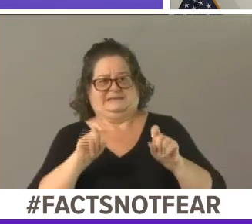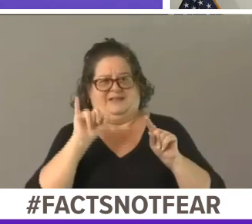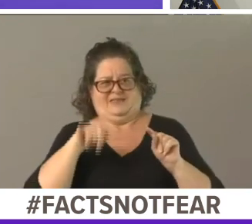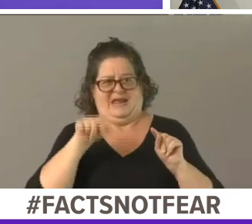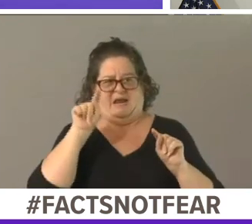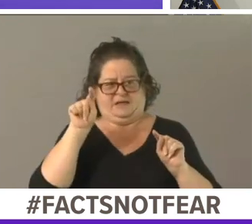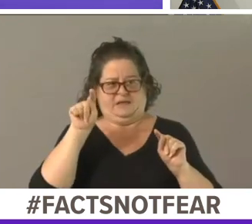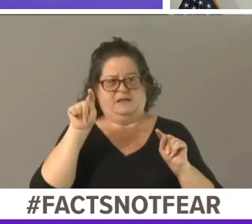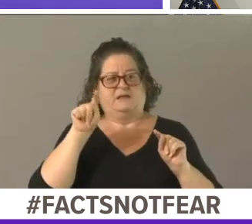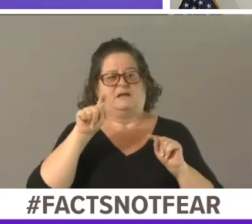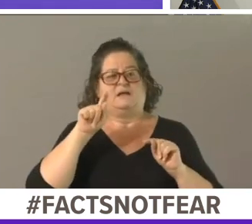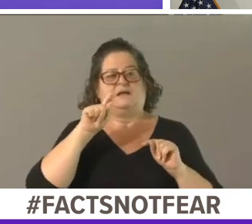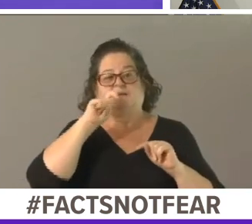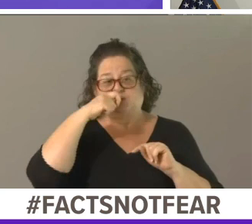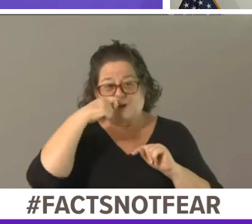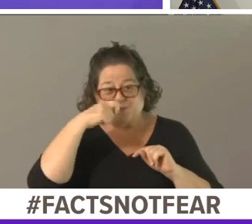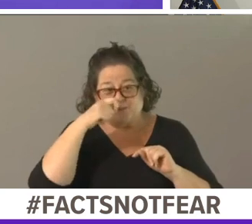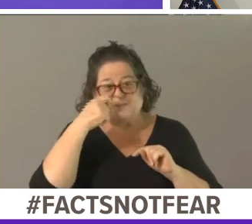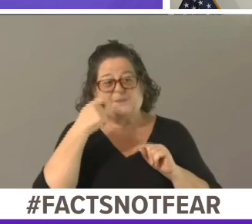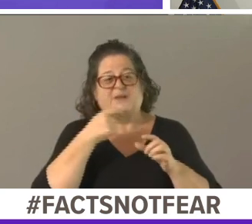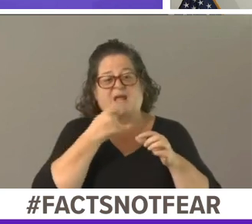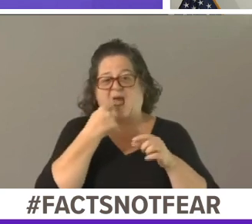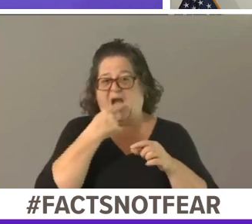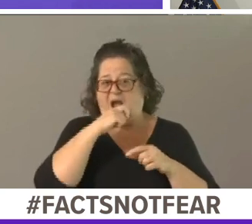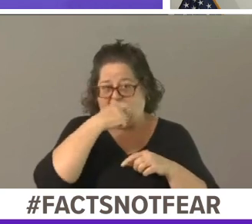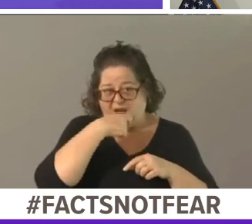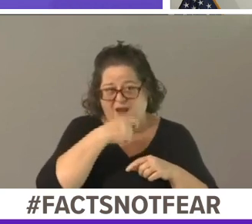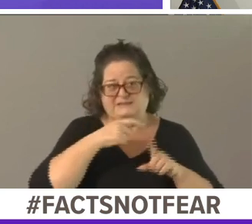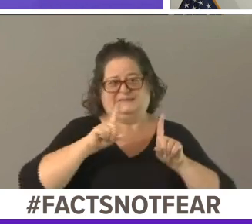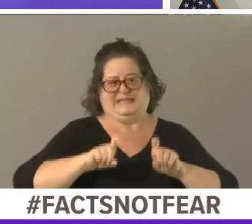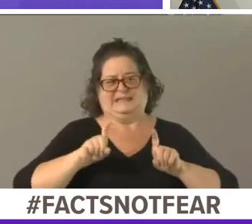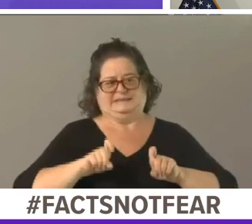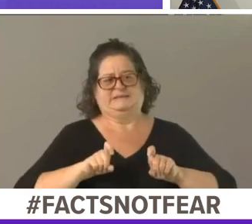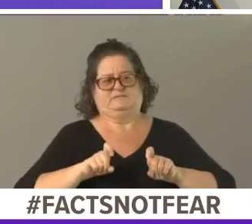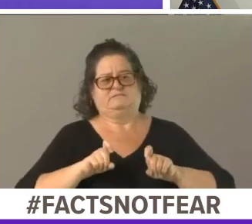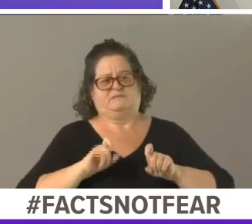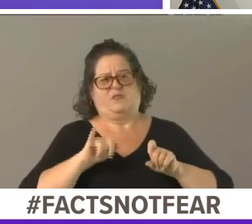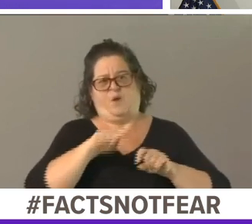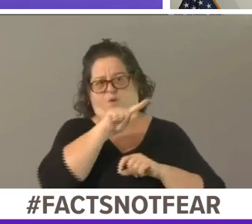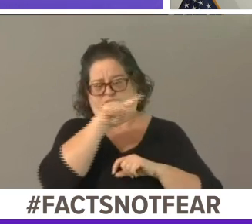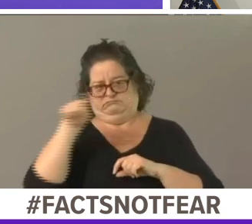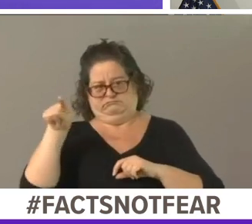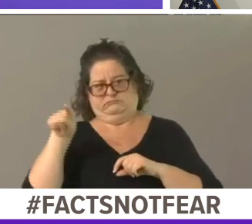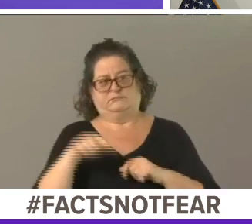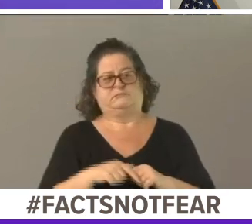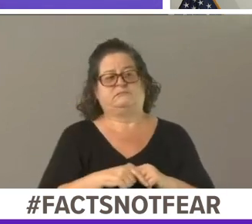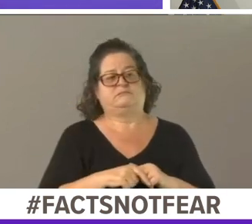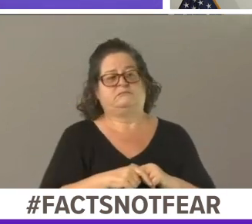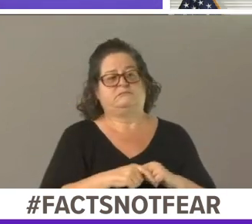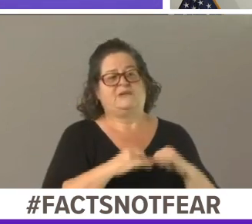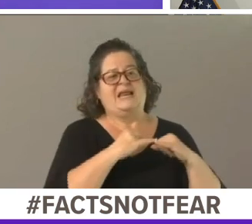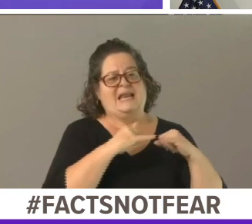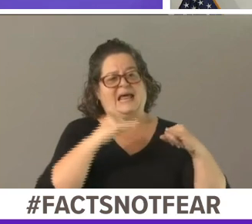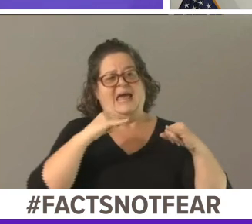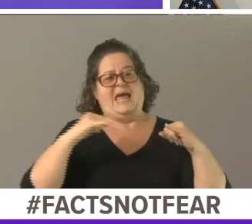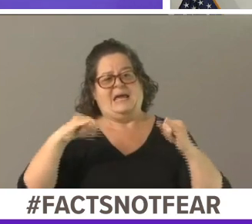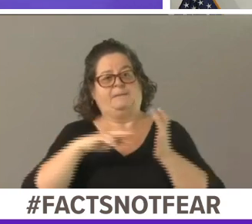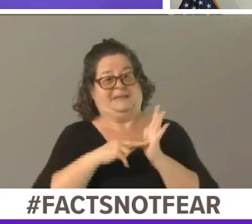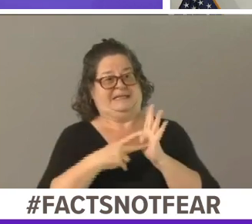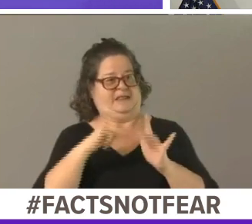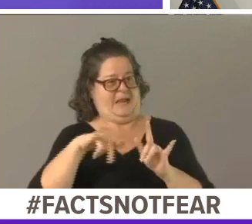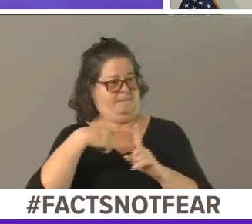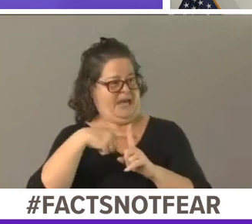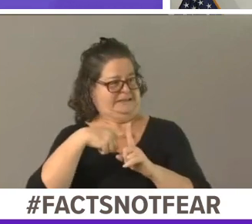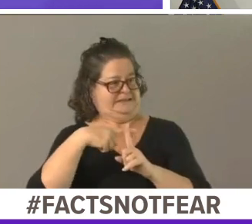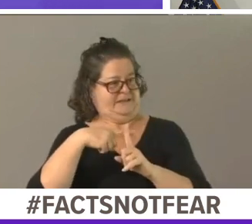tests. And like I said, the line is percent positivity. We had weeks where the line was as low as 5.1,